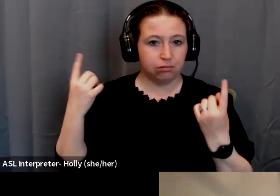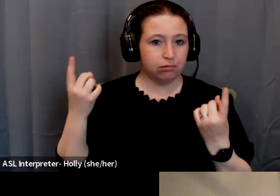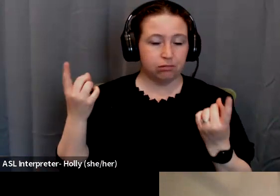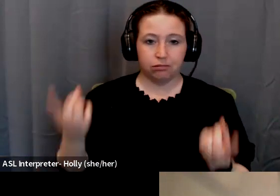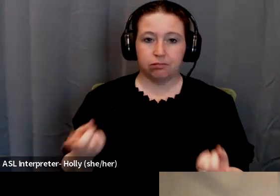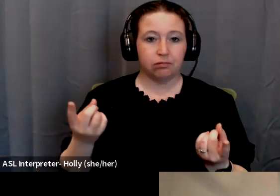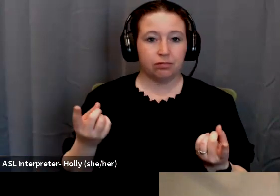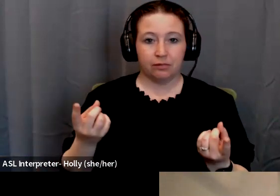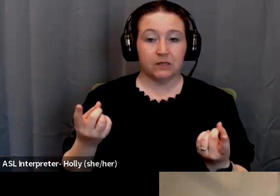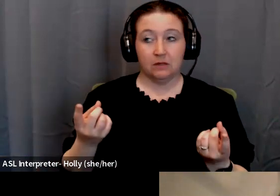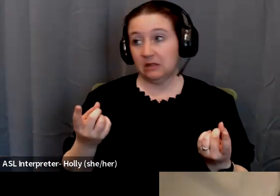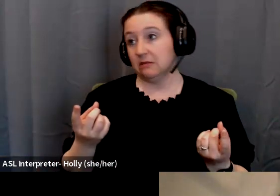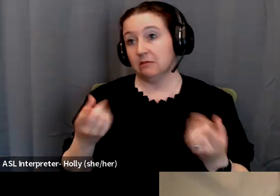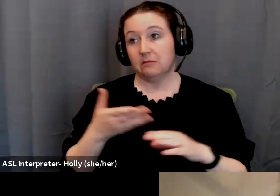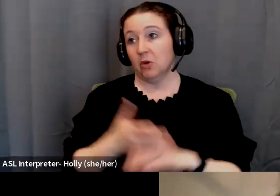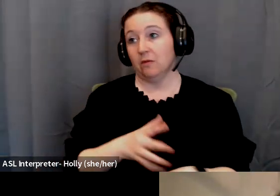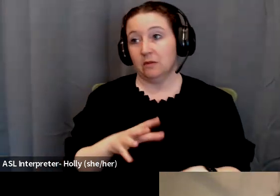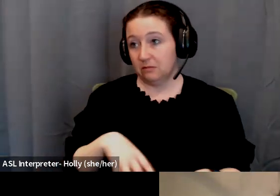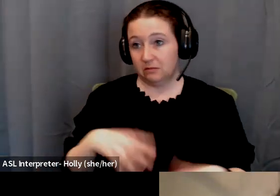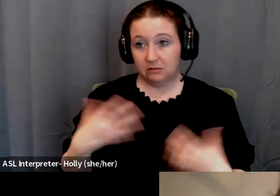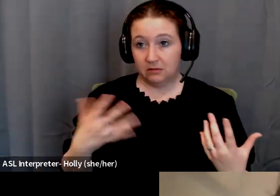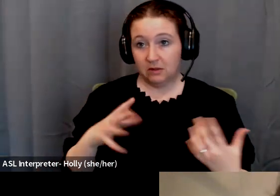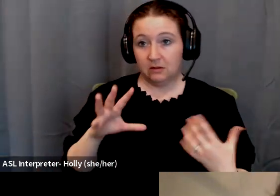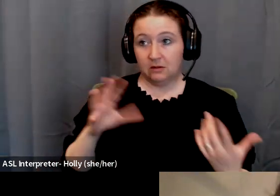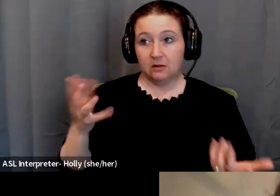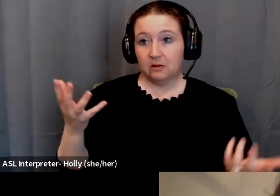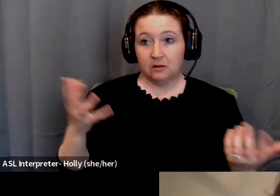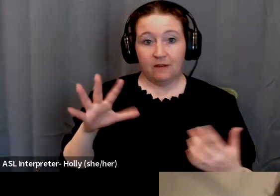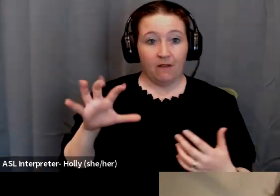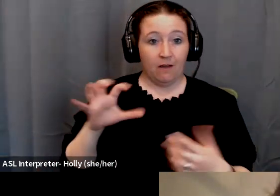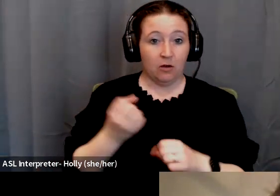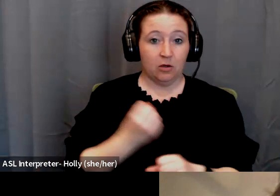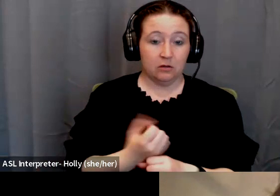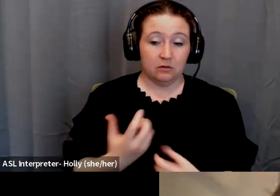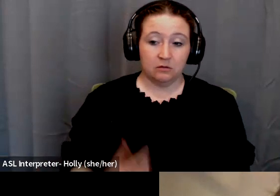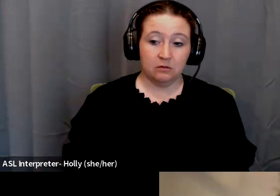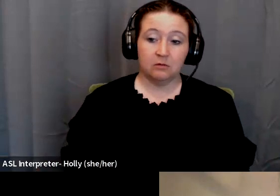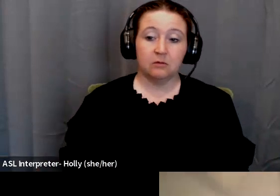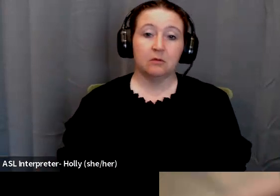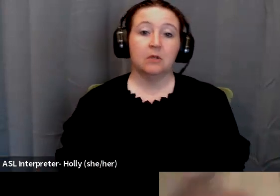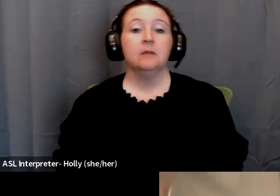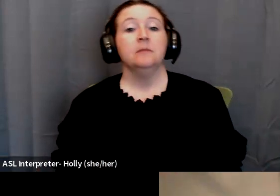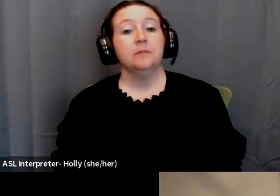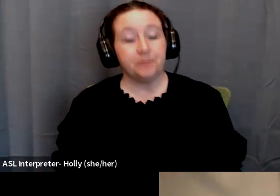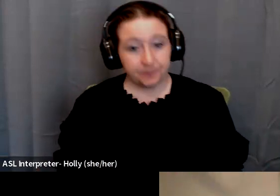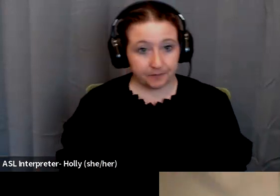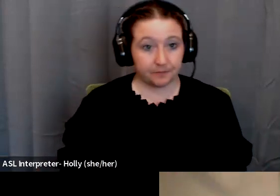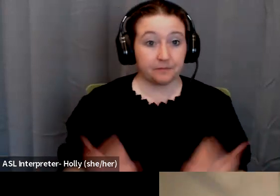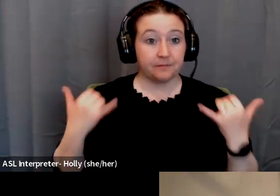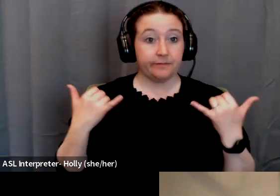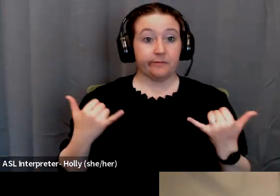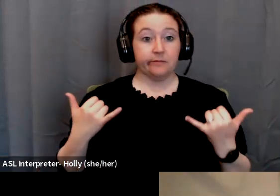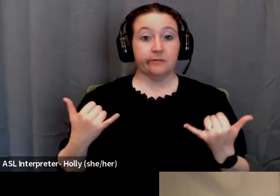for over 50 decades since Robert's Rules of Order have been around. So with that,